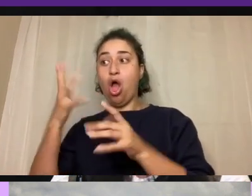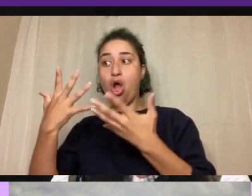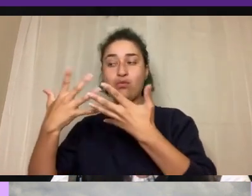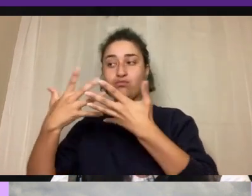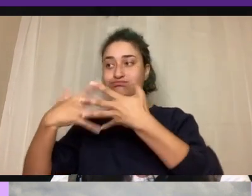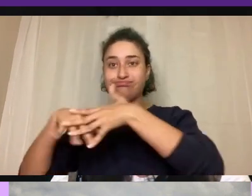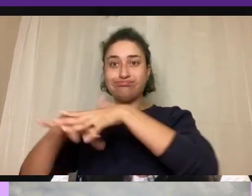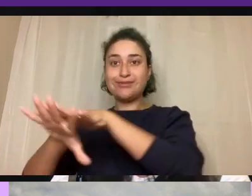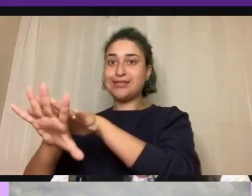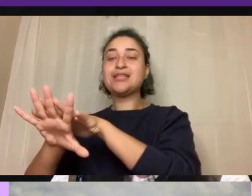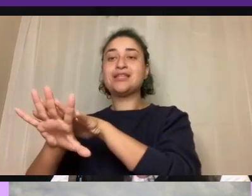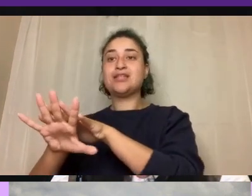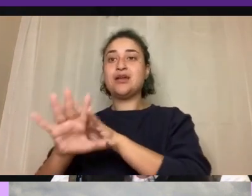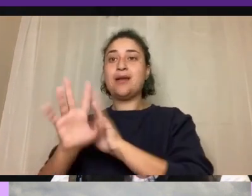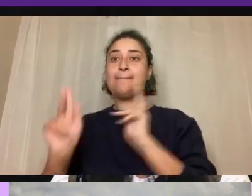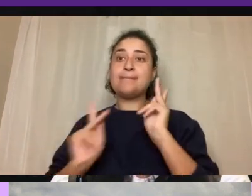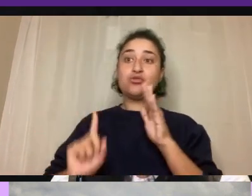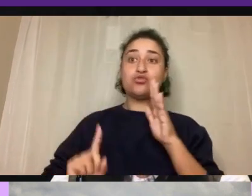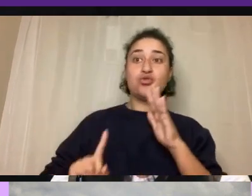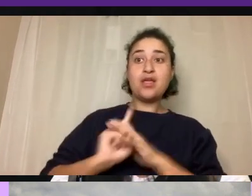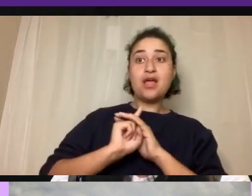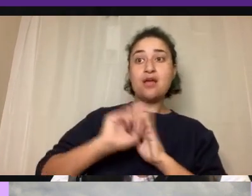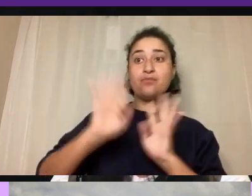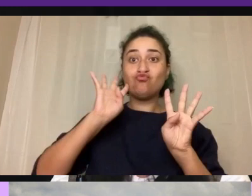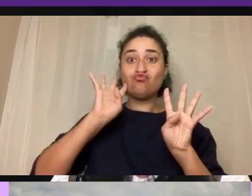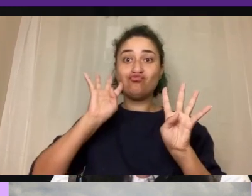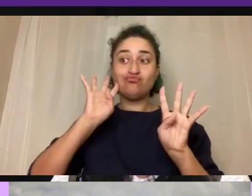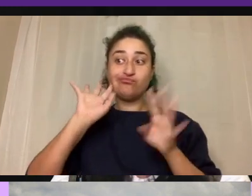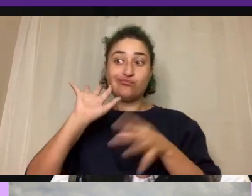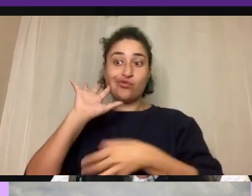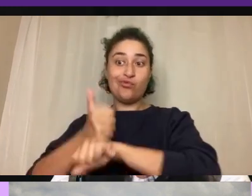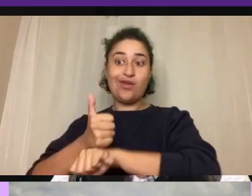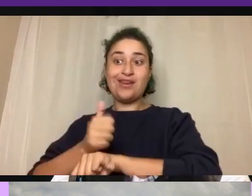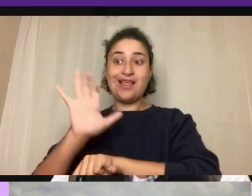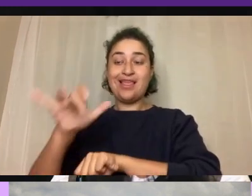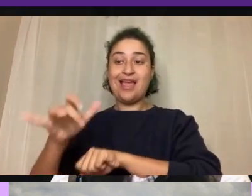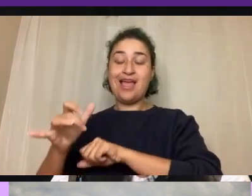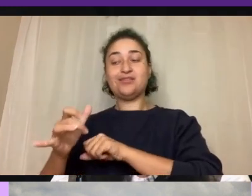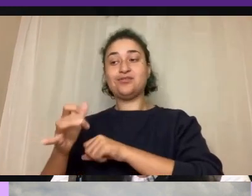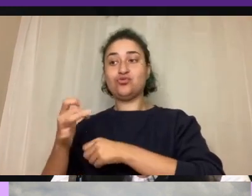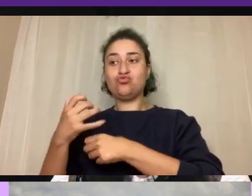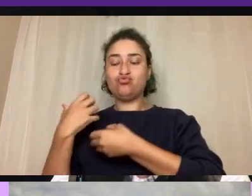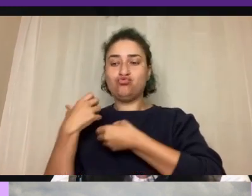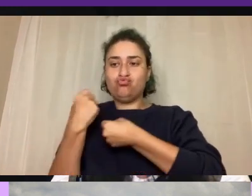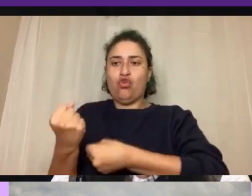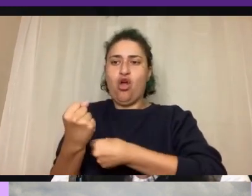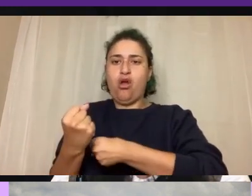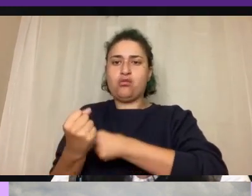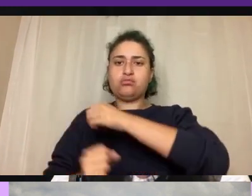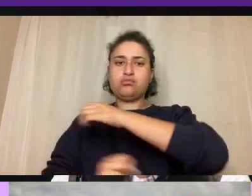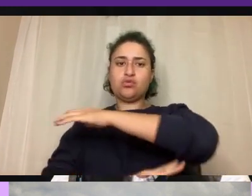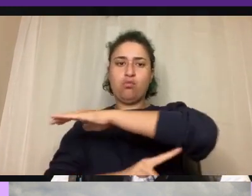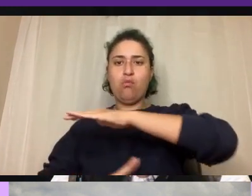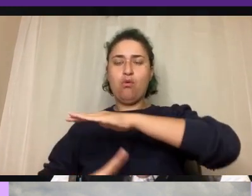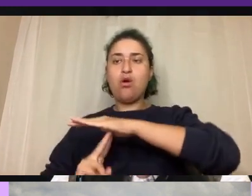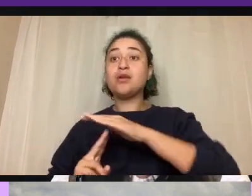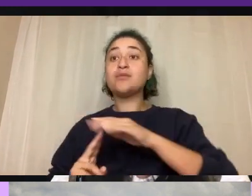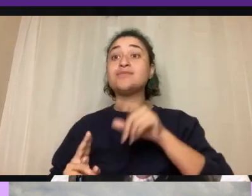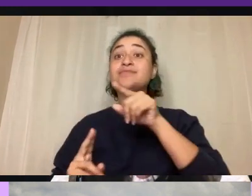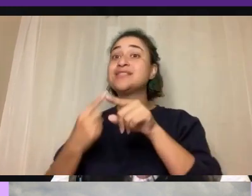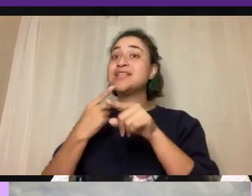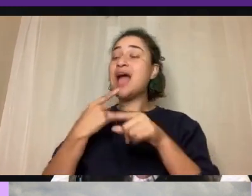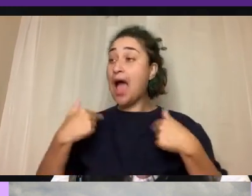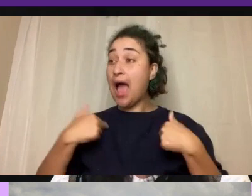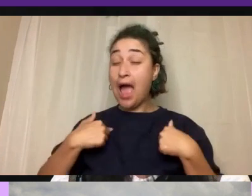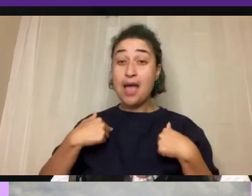up, creating that groundswell support. Yeah, so like one, I'm on research leave this year, and one of the issues that